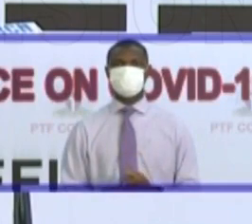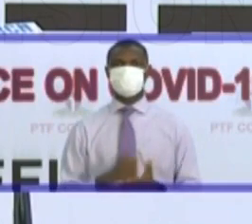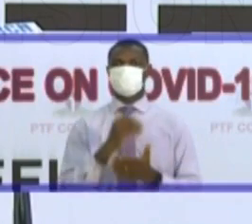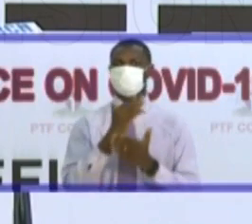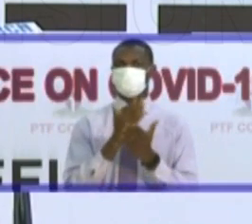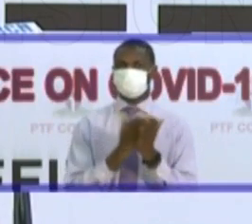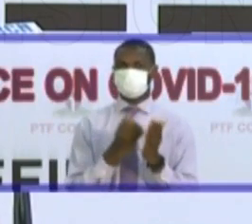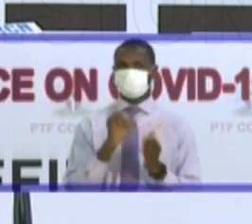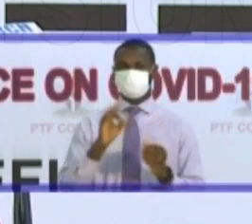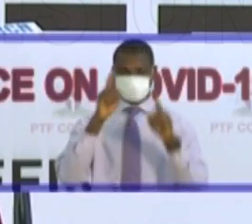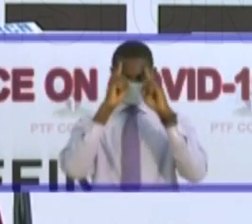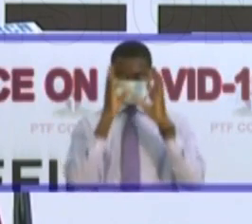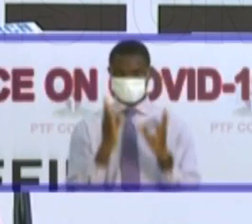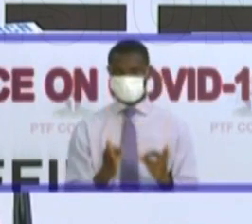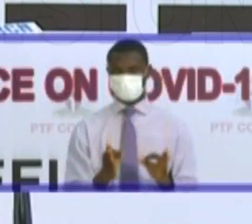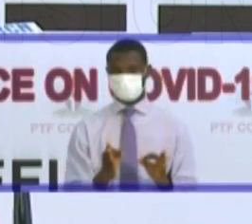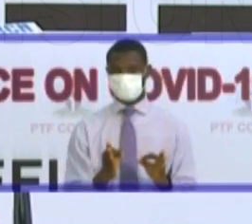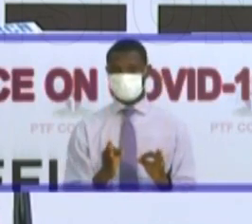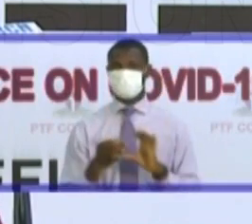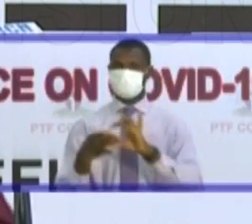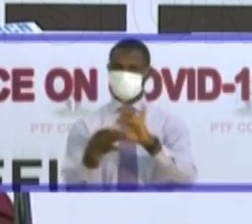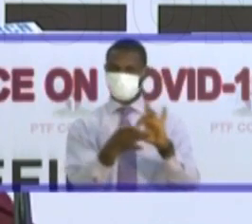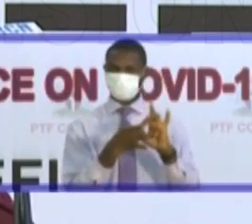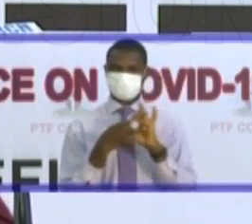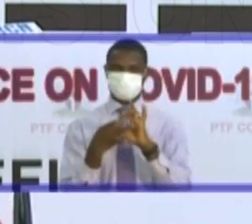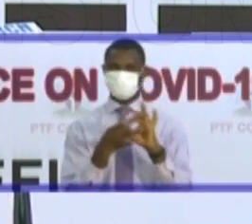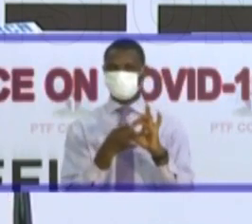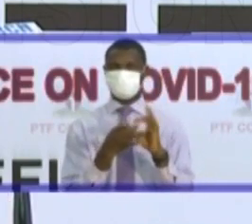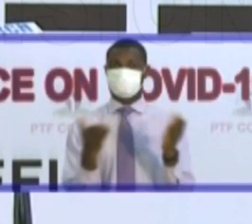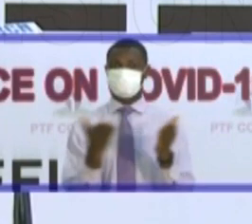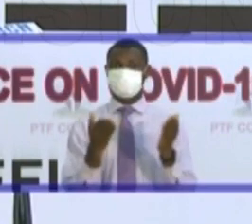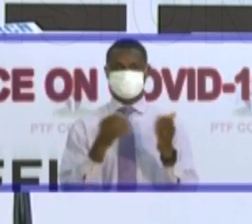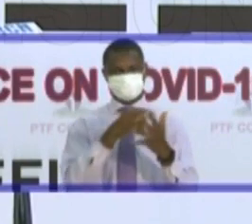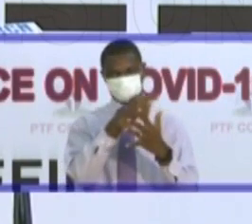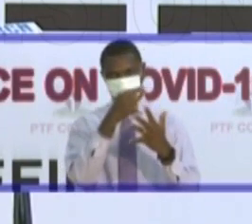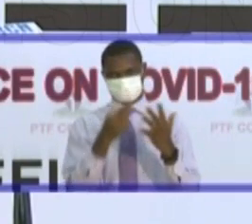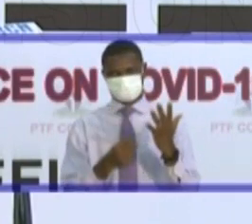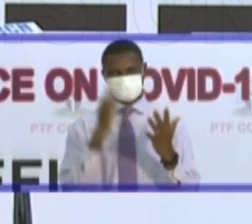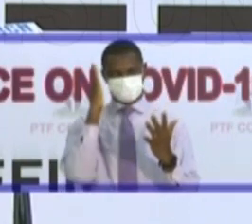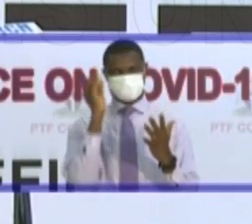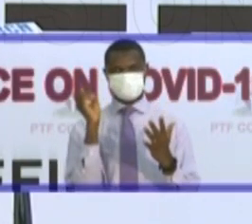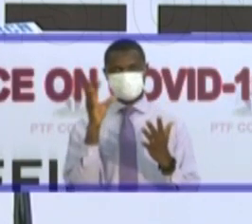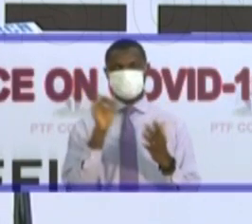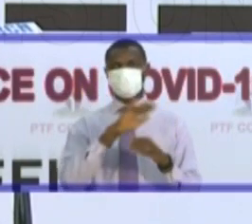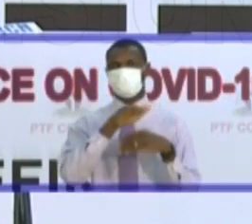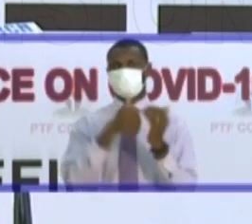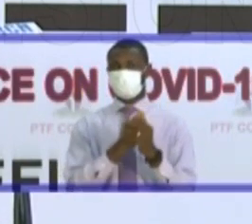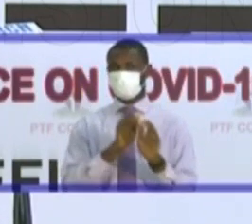Some of the resolutions unanimously adopted are that all